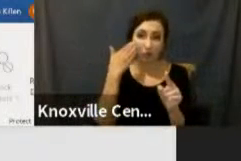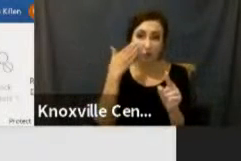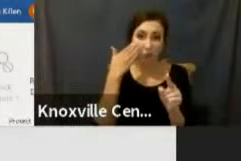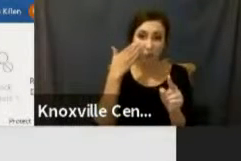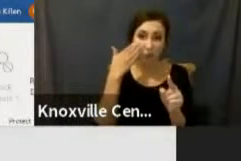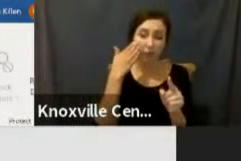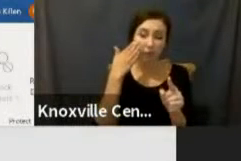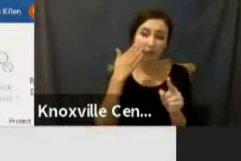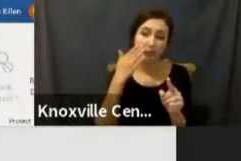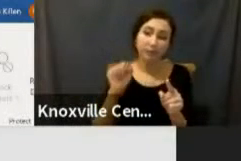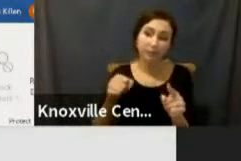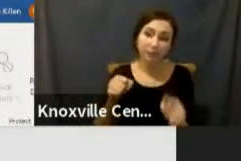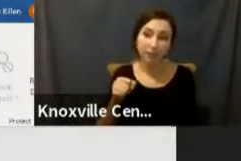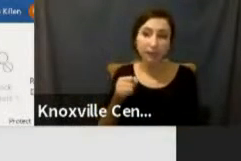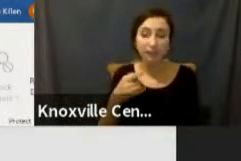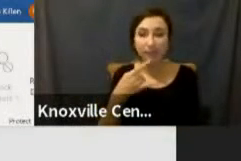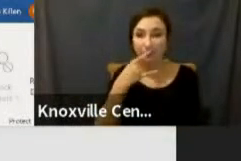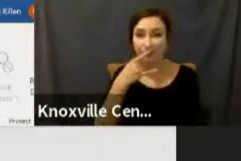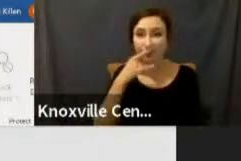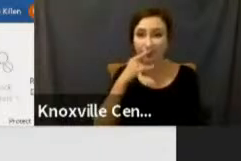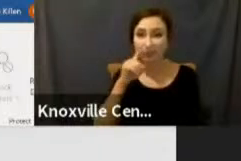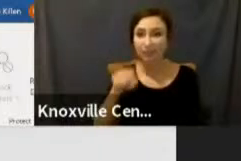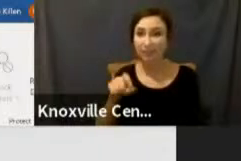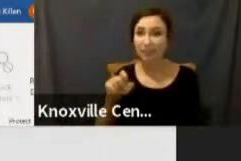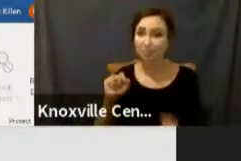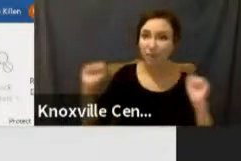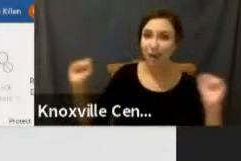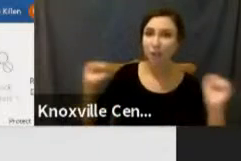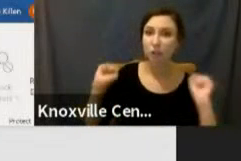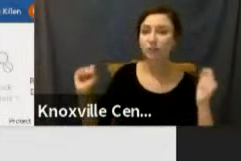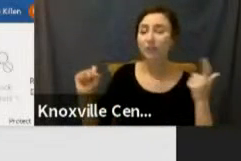yes, kids need exercise.